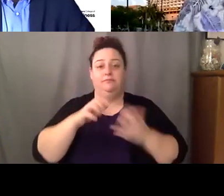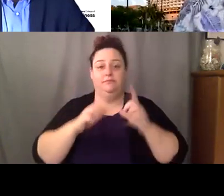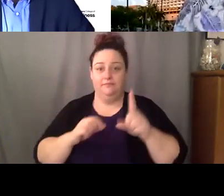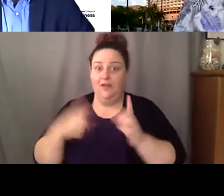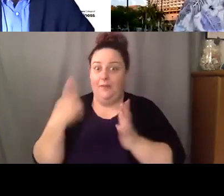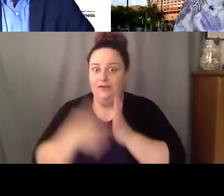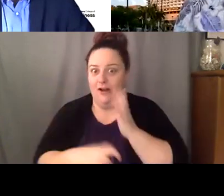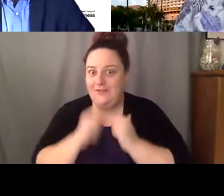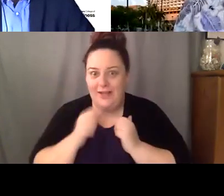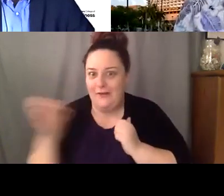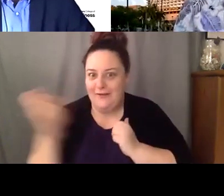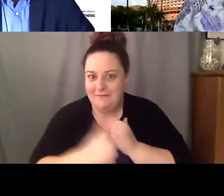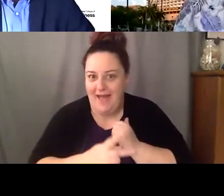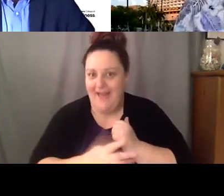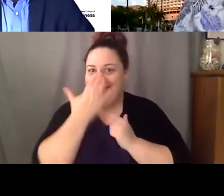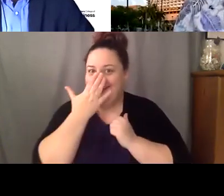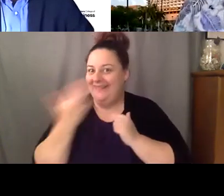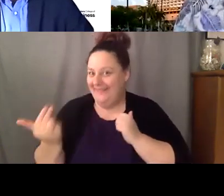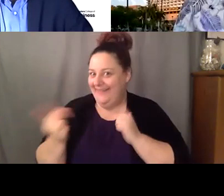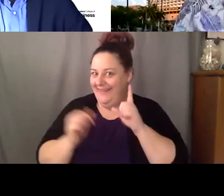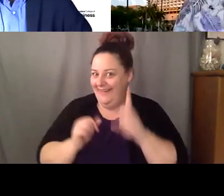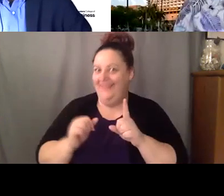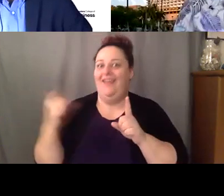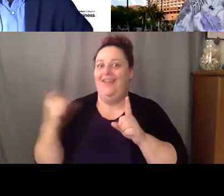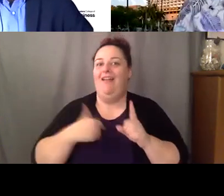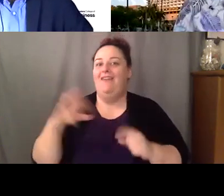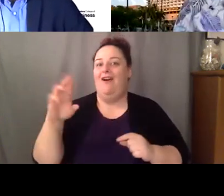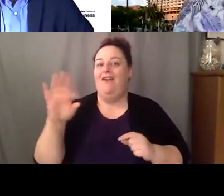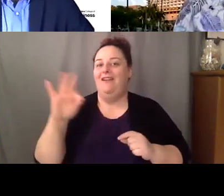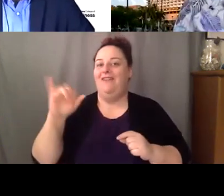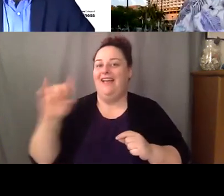charged for if they don't return them. They're all impregnated with an RFID, and